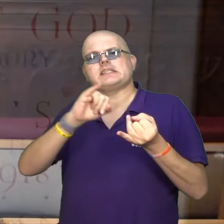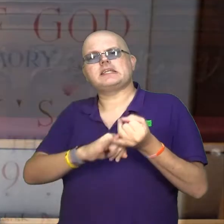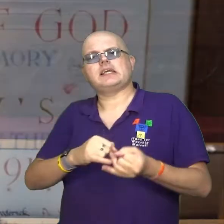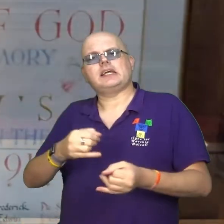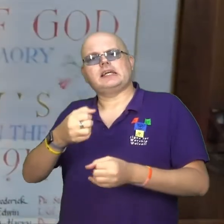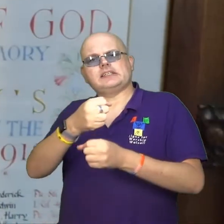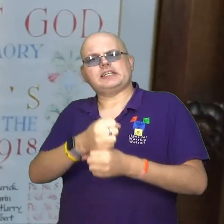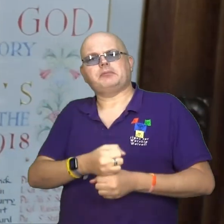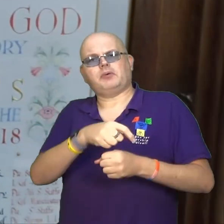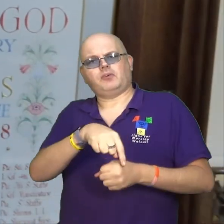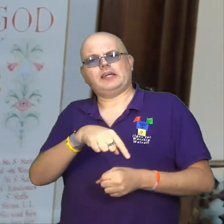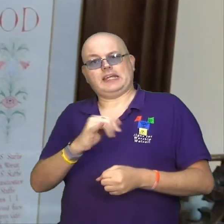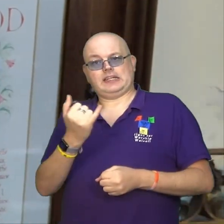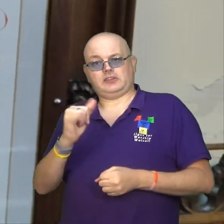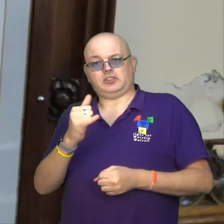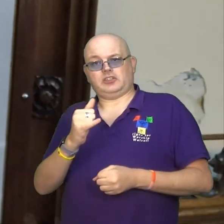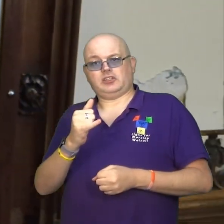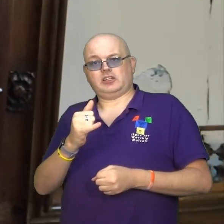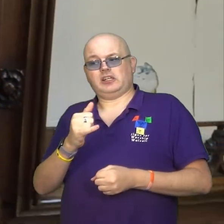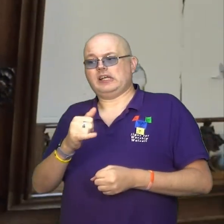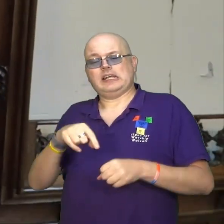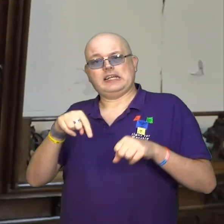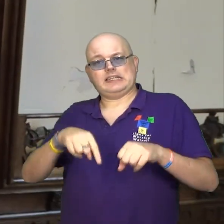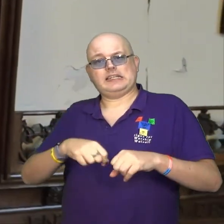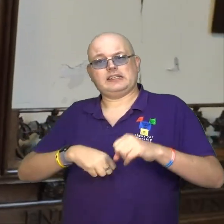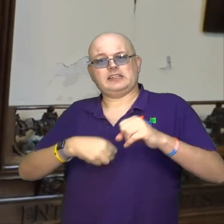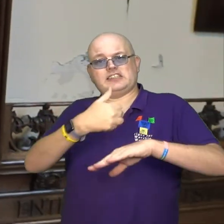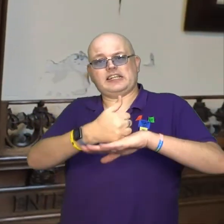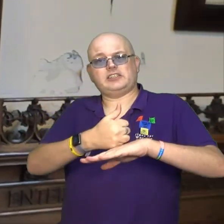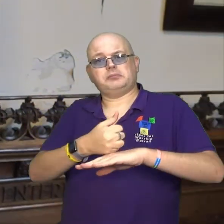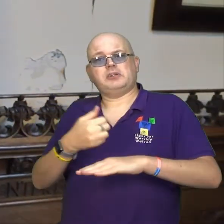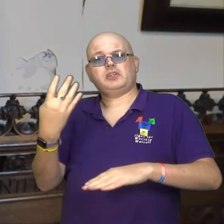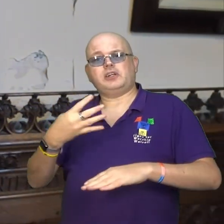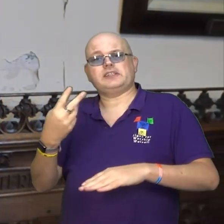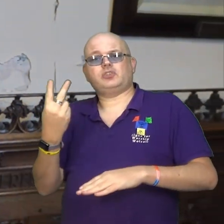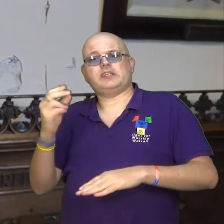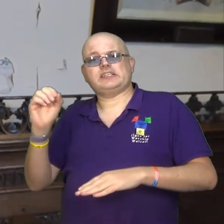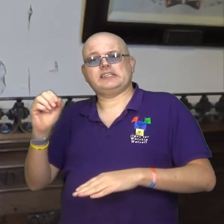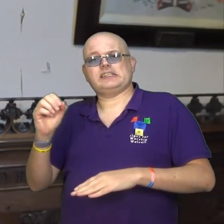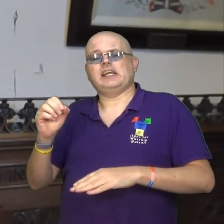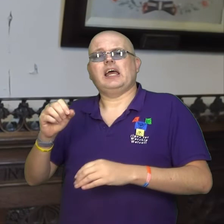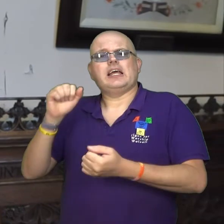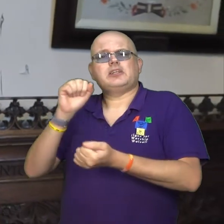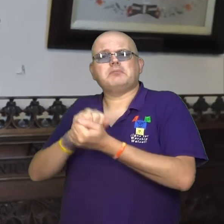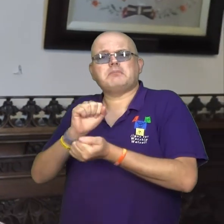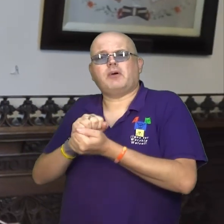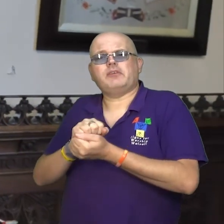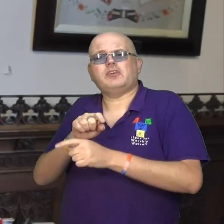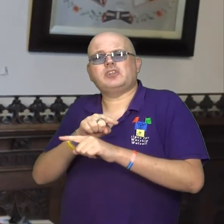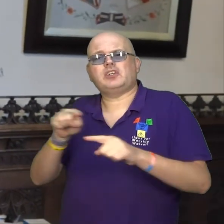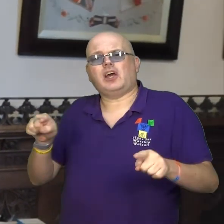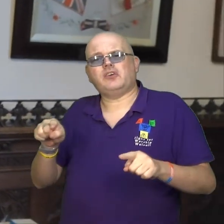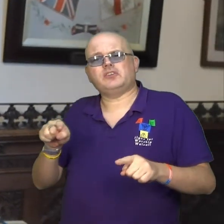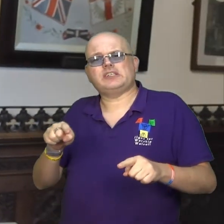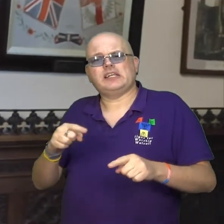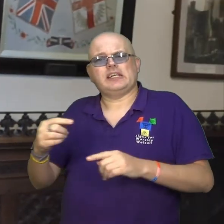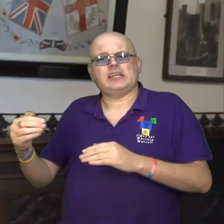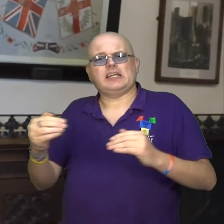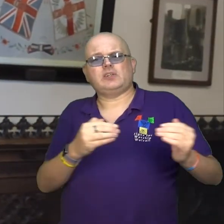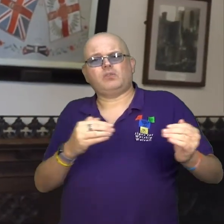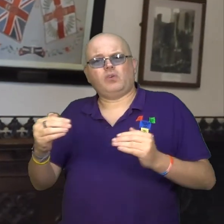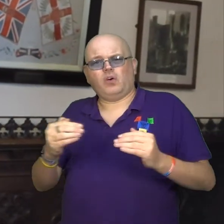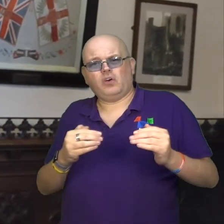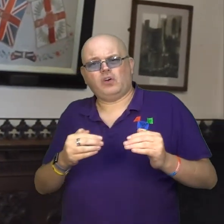Walsall, that was laid out in the 1920s as a memorial to those who lost